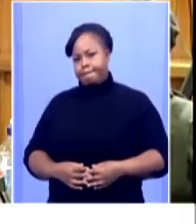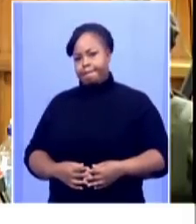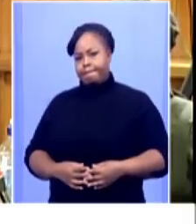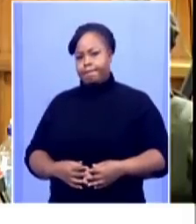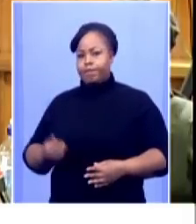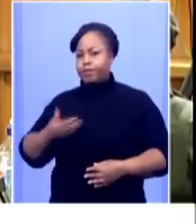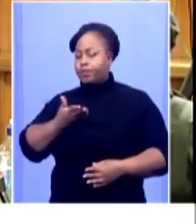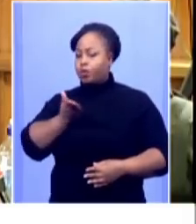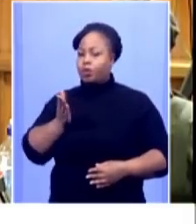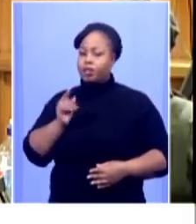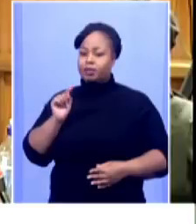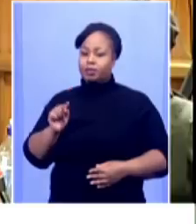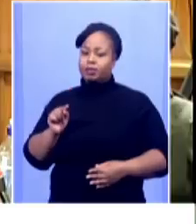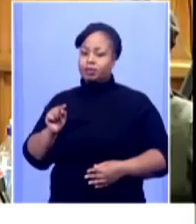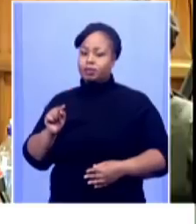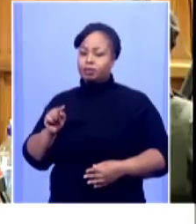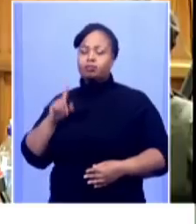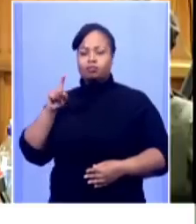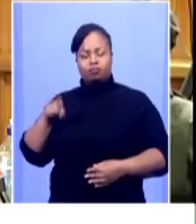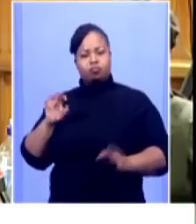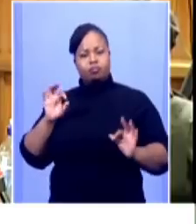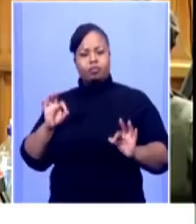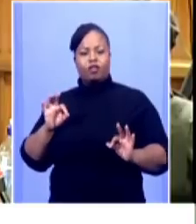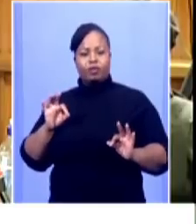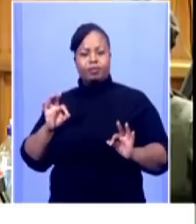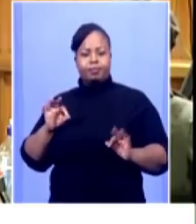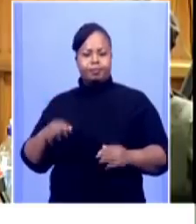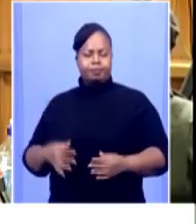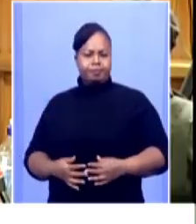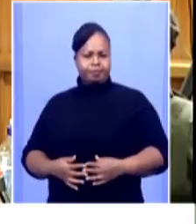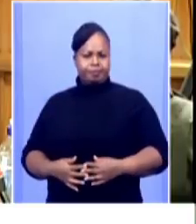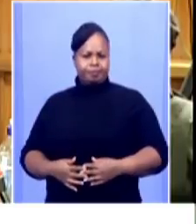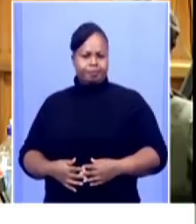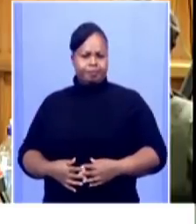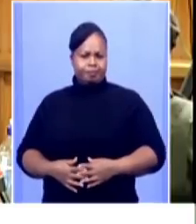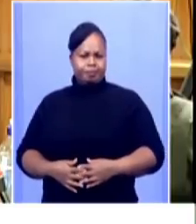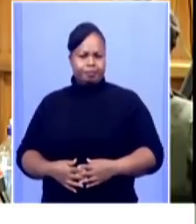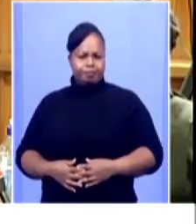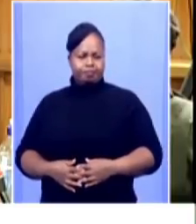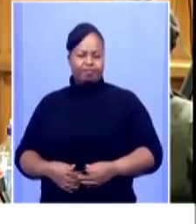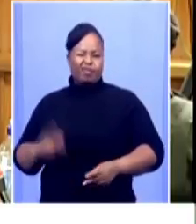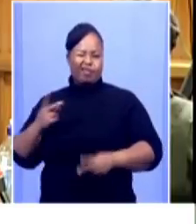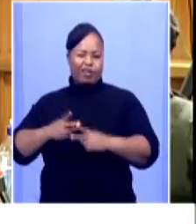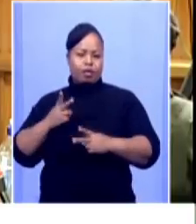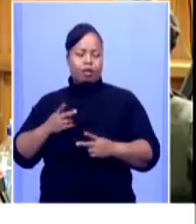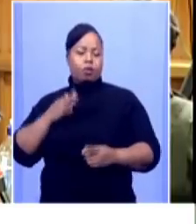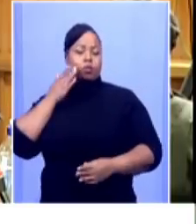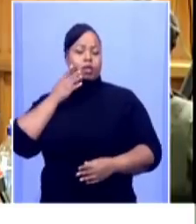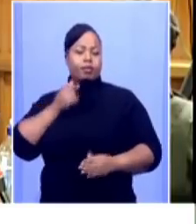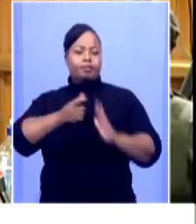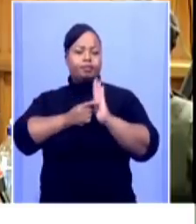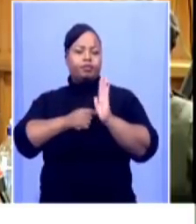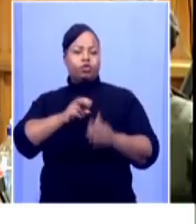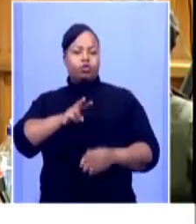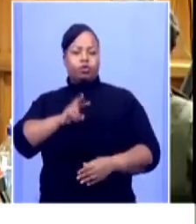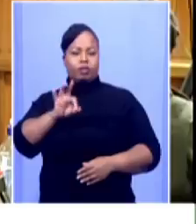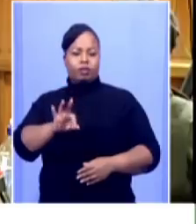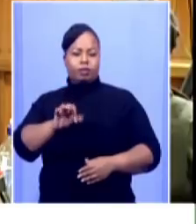be, in a perfect world, should be finalized by the 23rd of September.